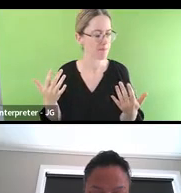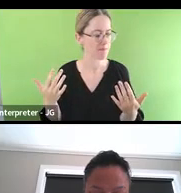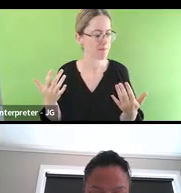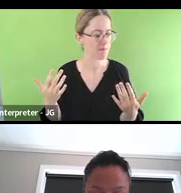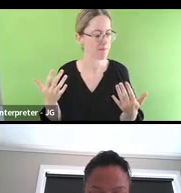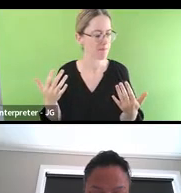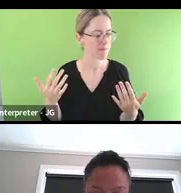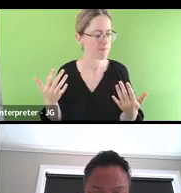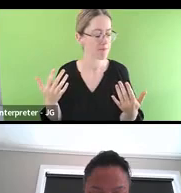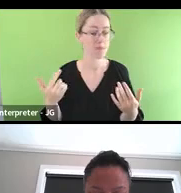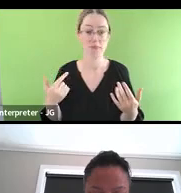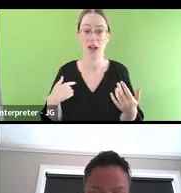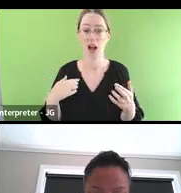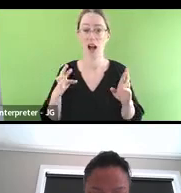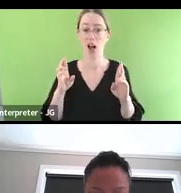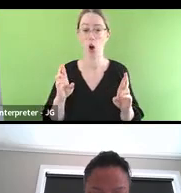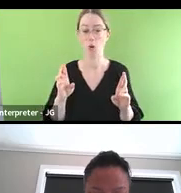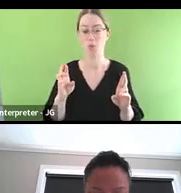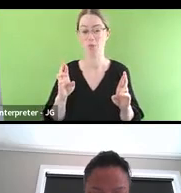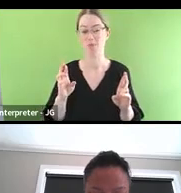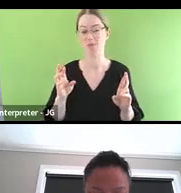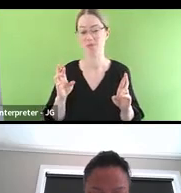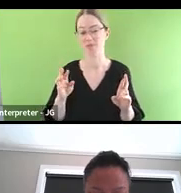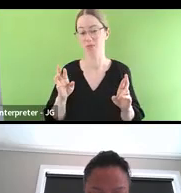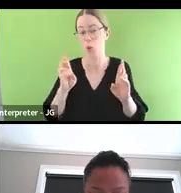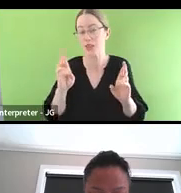I was really hoping that this